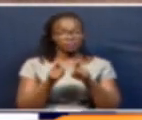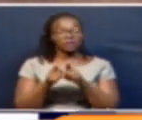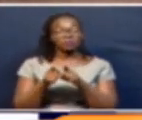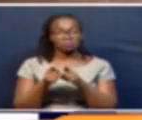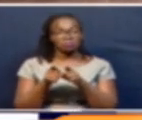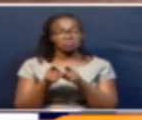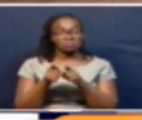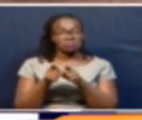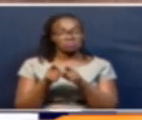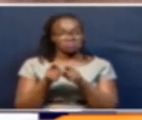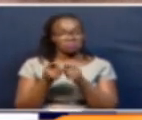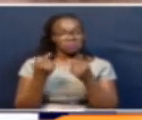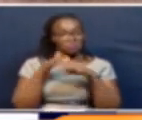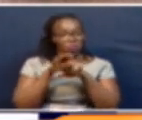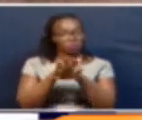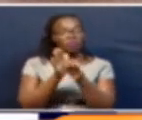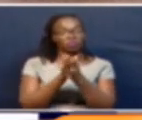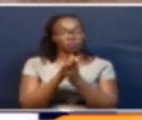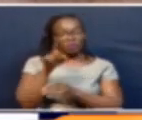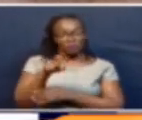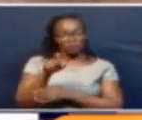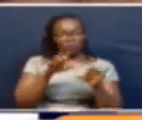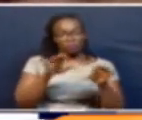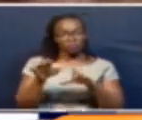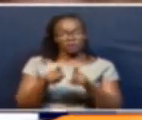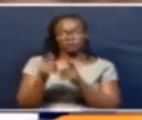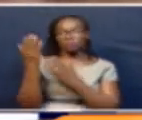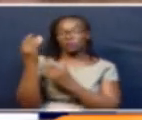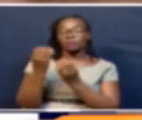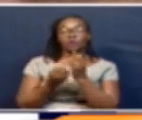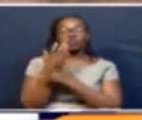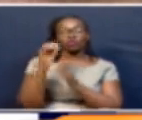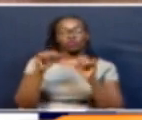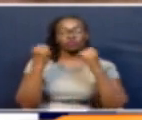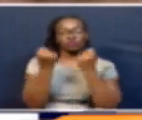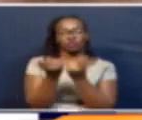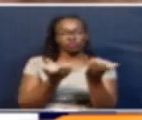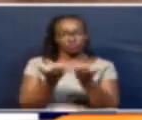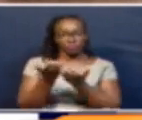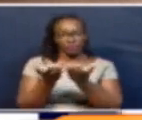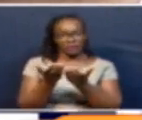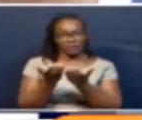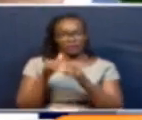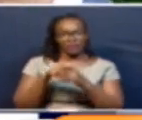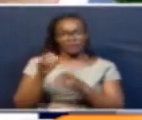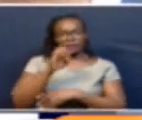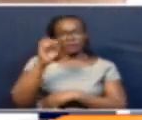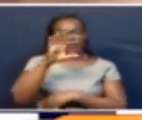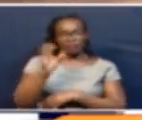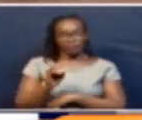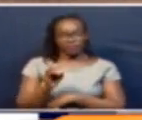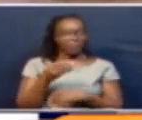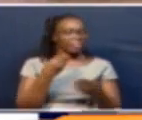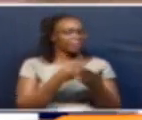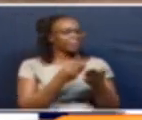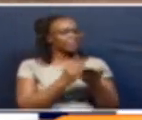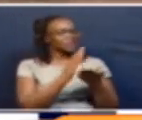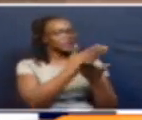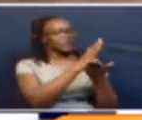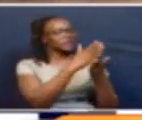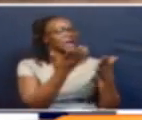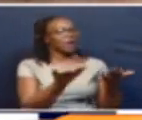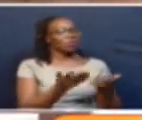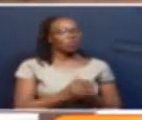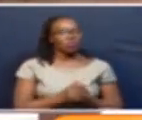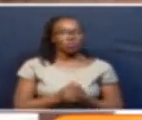the needs of the market and the expected growth of social businesses in sub-Saharan Africa. How will the money be disbursed?